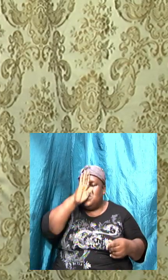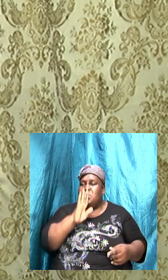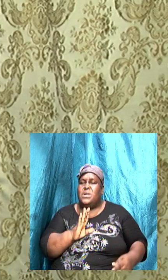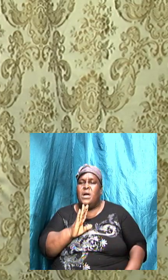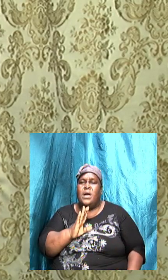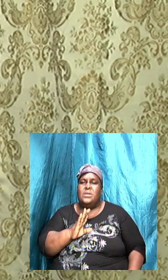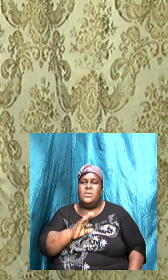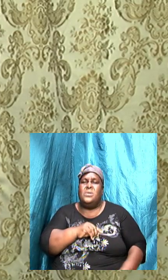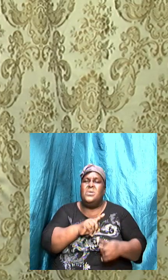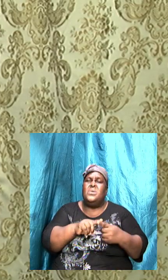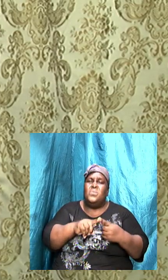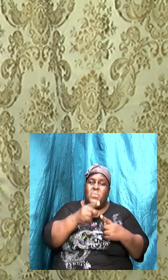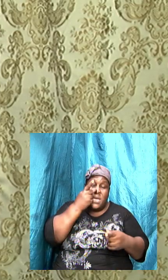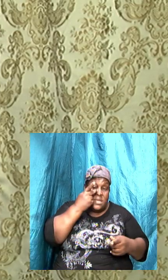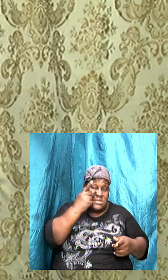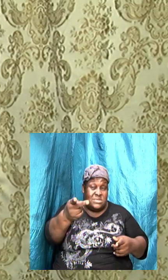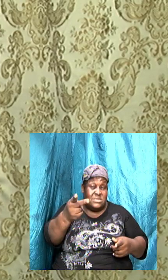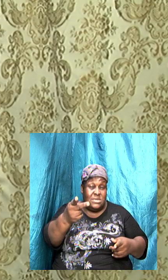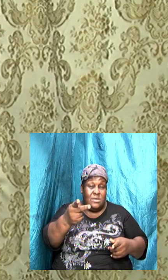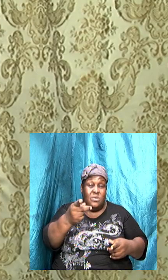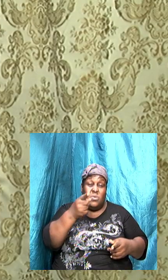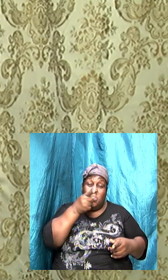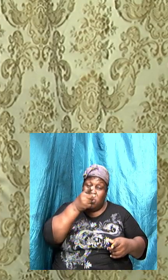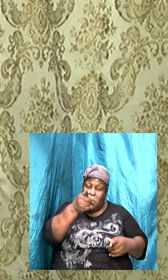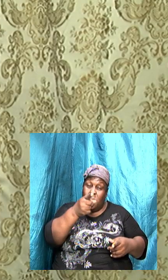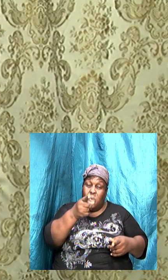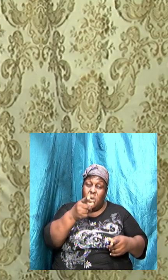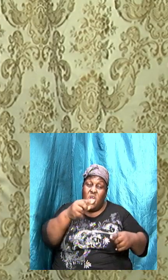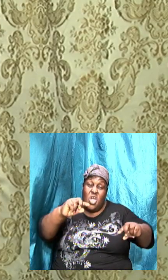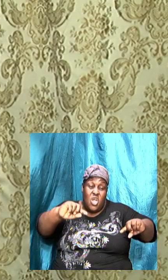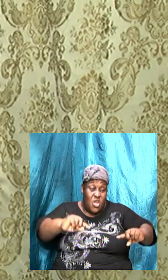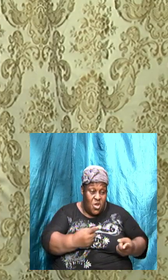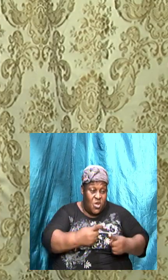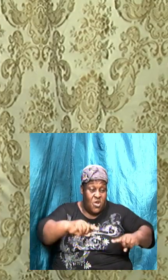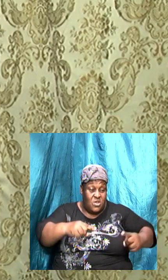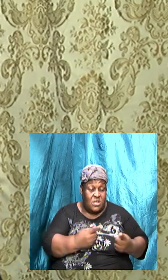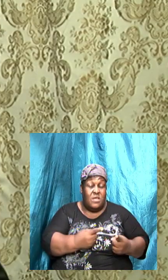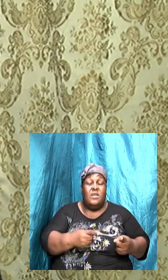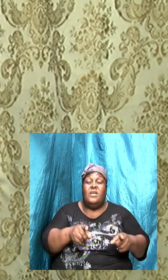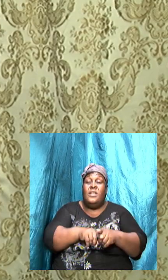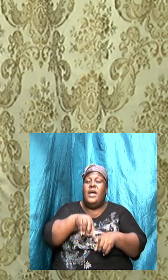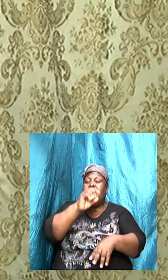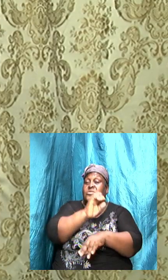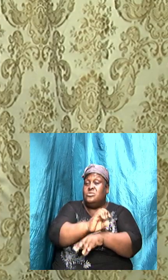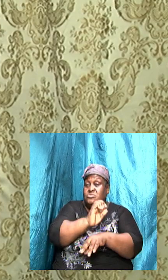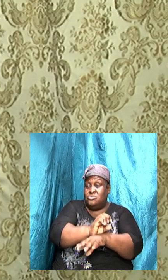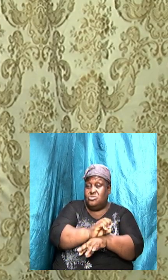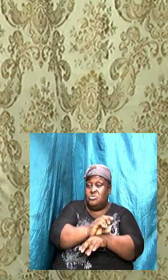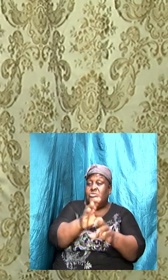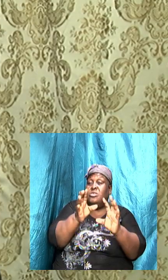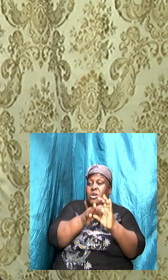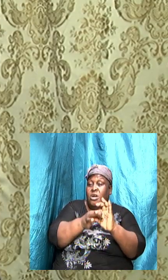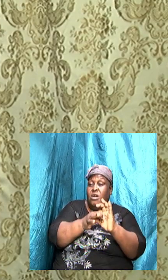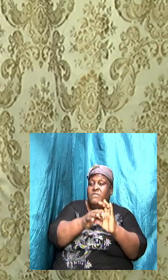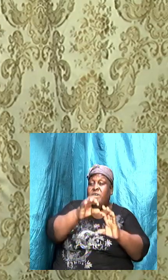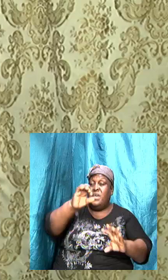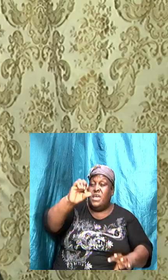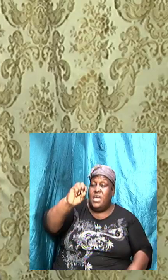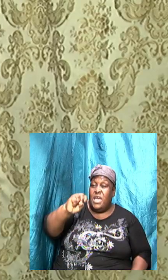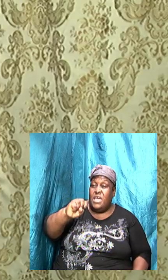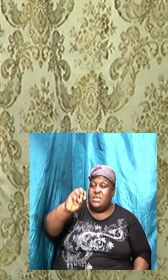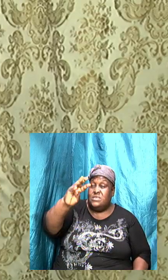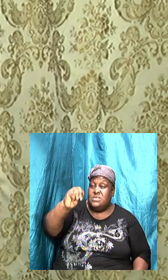God. When he sees you being crushed, like the church at Smyrna, the persecuted church, and they